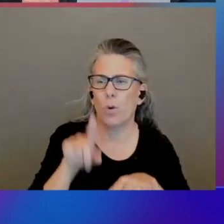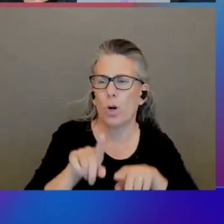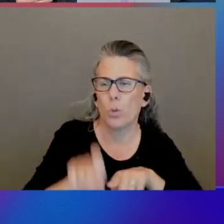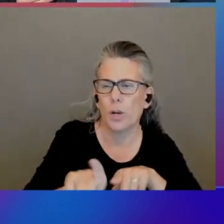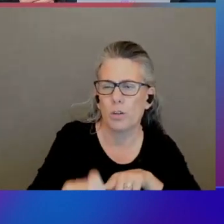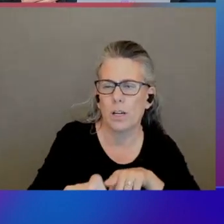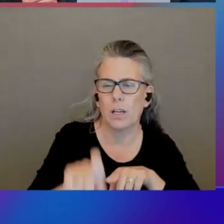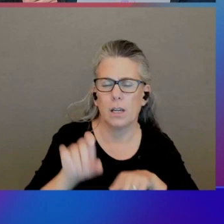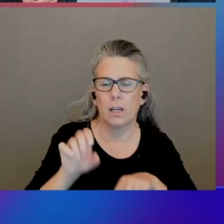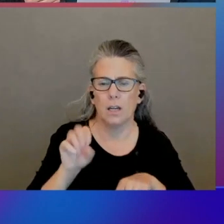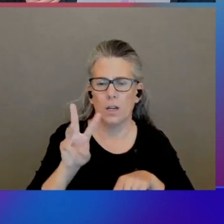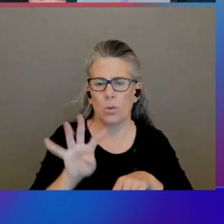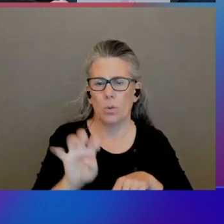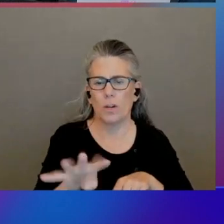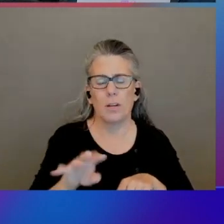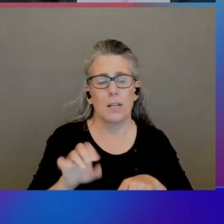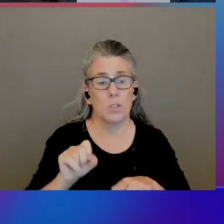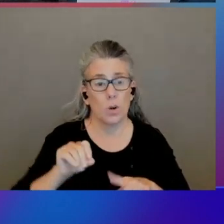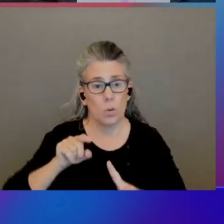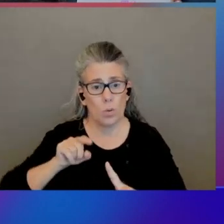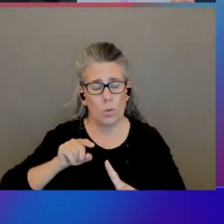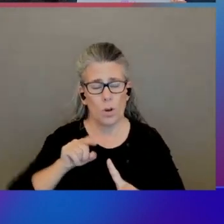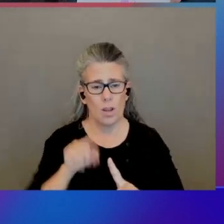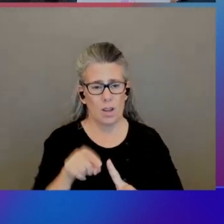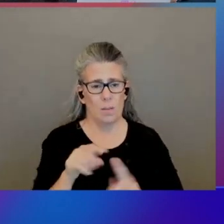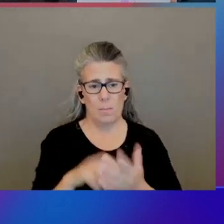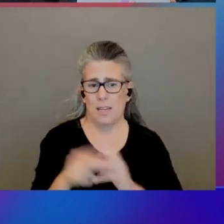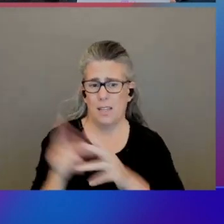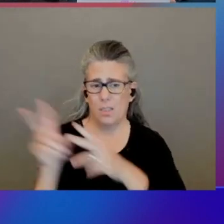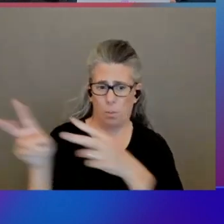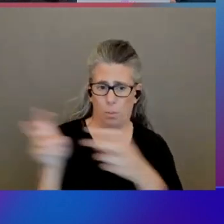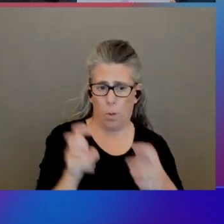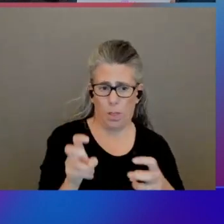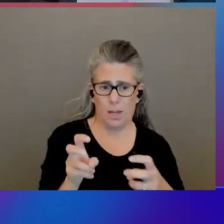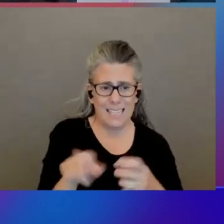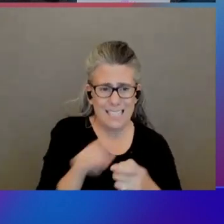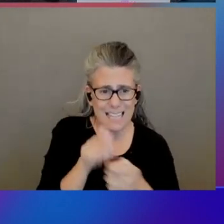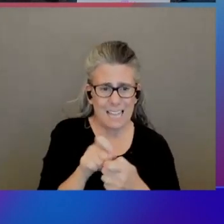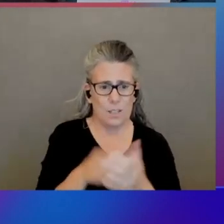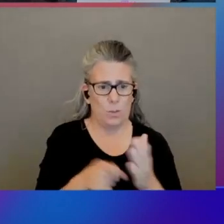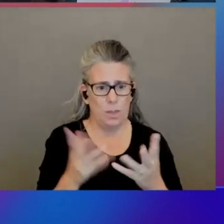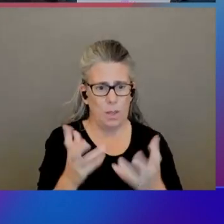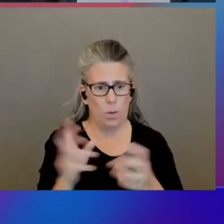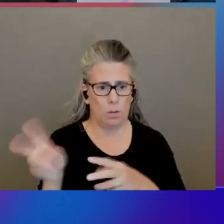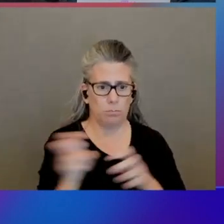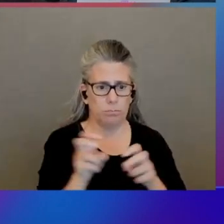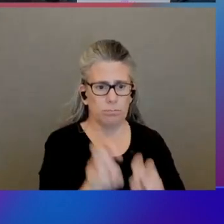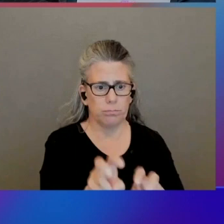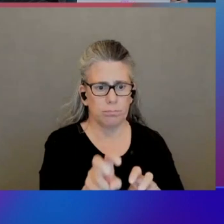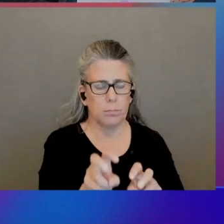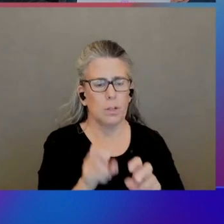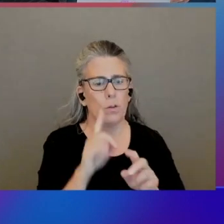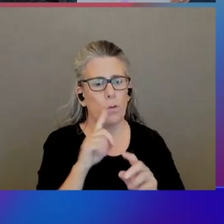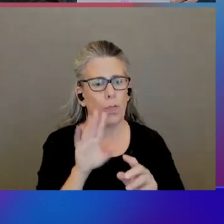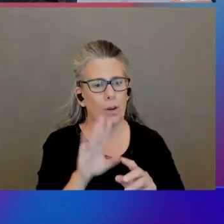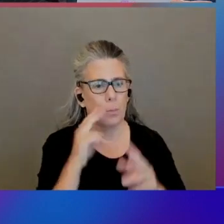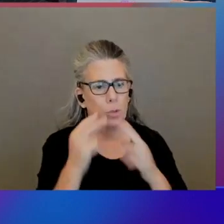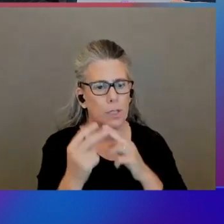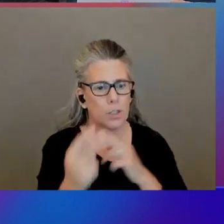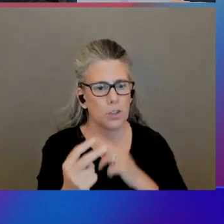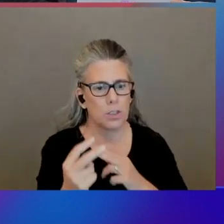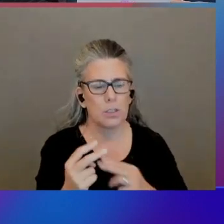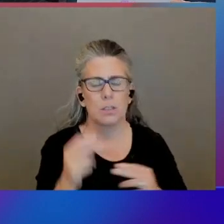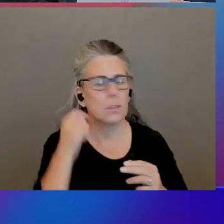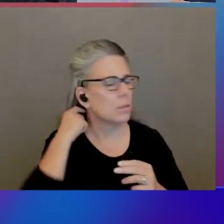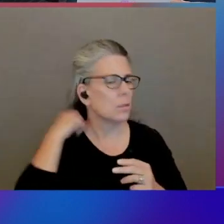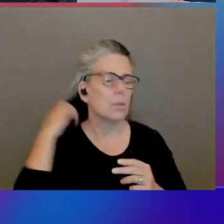Canvas exactly the data set that they want in order to generate predictions. So as I show this, I'm just kind of showing, hey, can